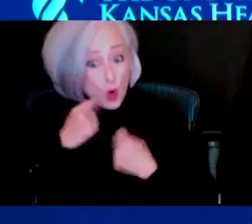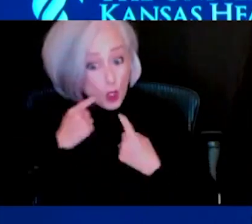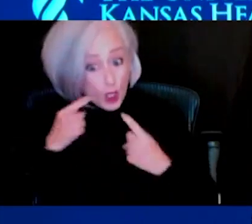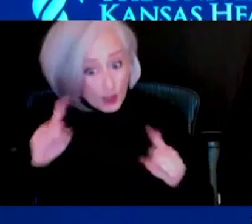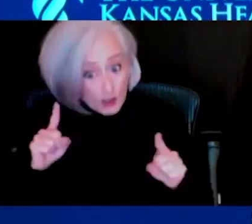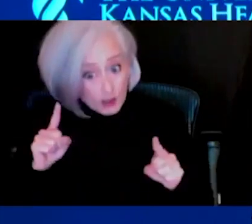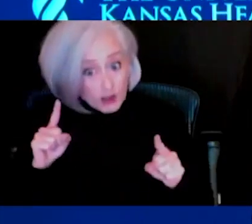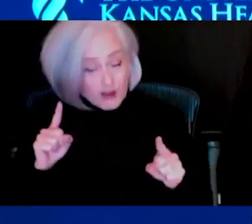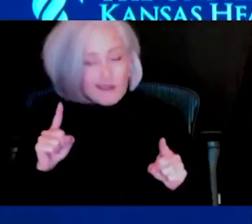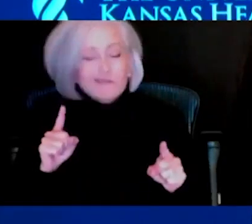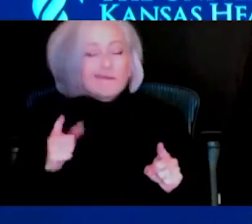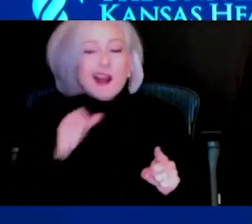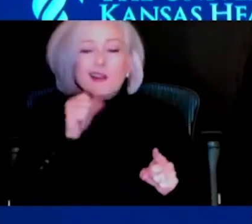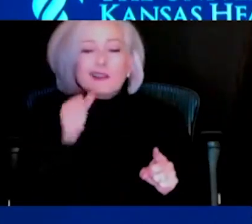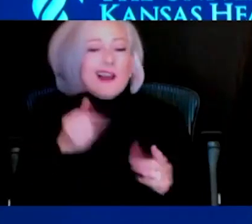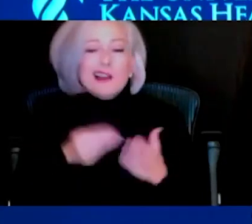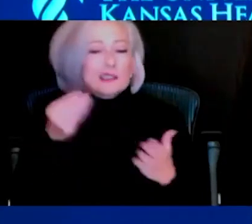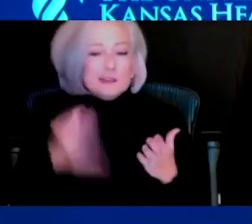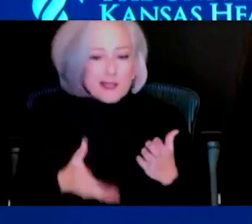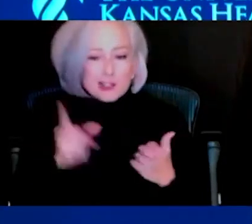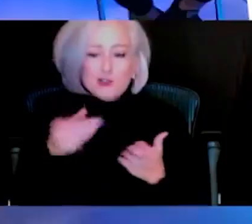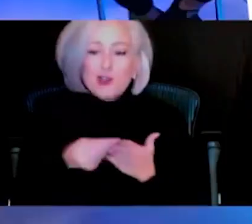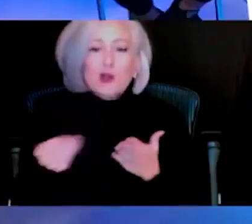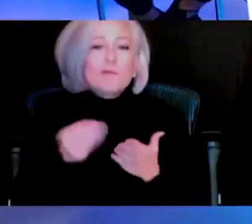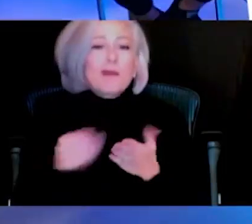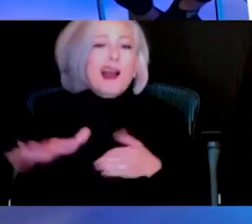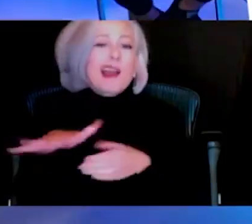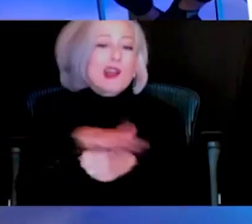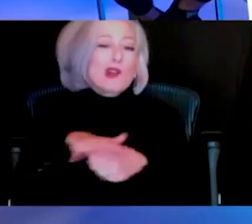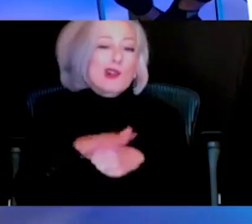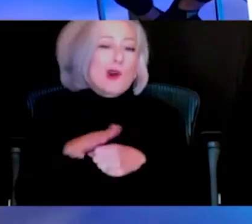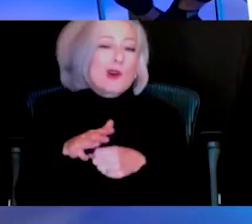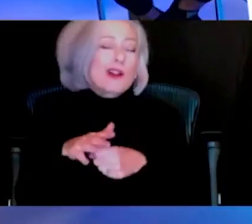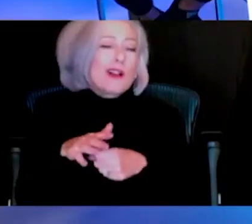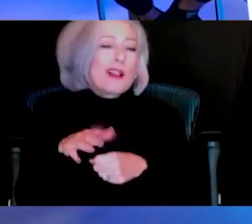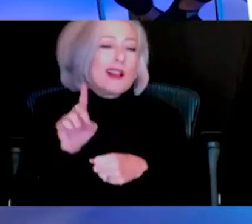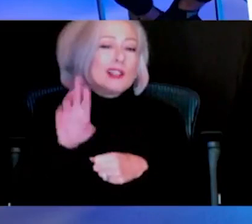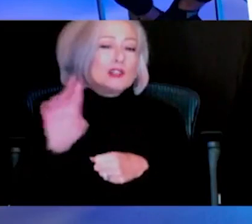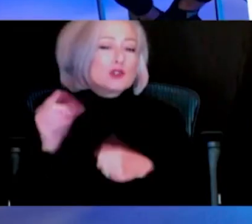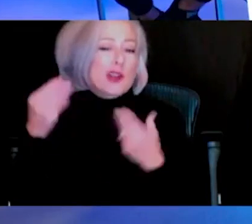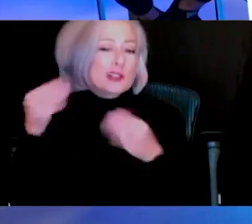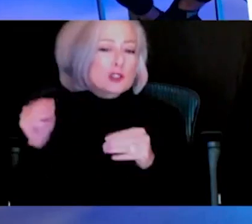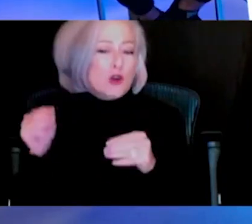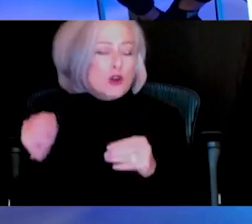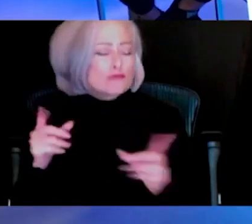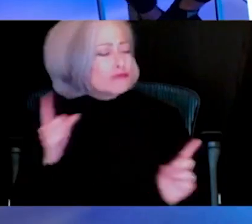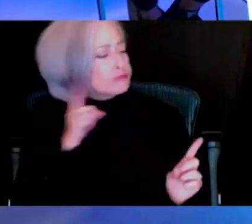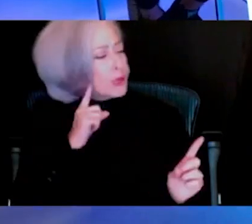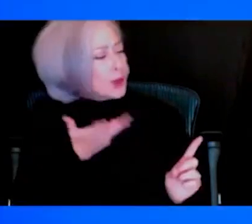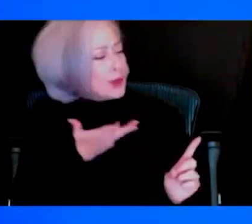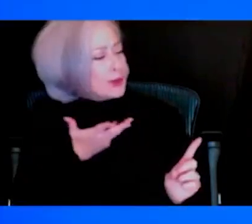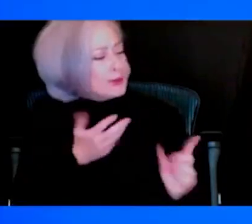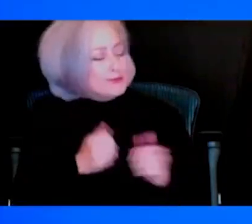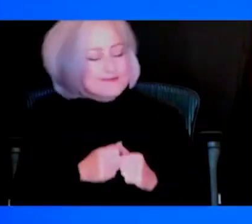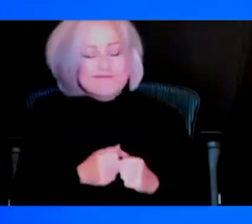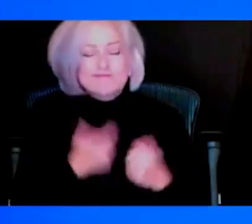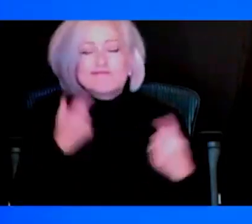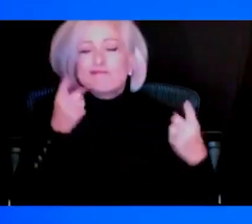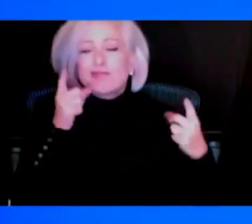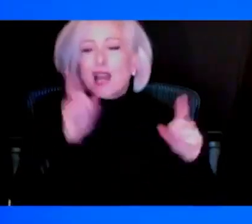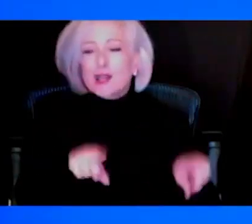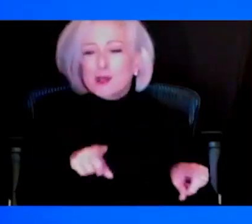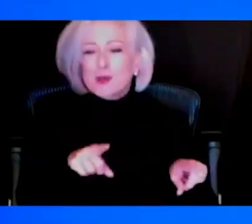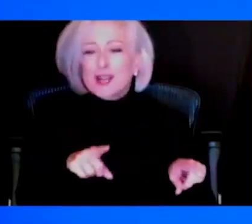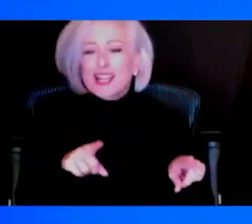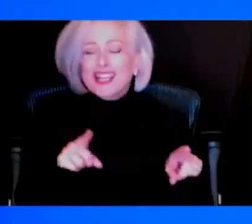inexpensive, and you can get them at your local drugstore. What are your thoughts, Dr. Tomassian? What do you hear? I agree. I think a lot of people